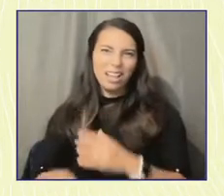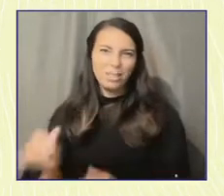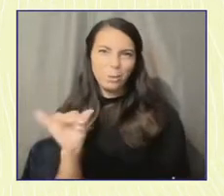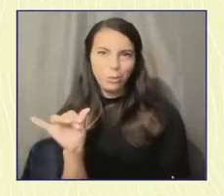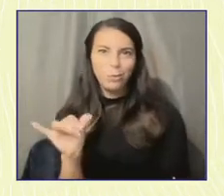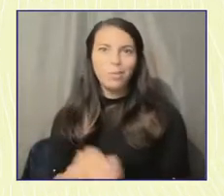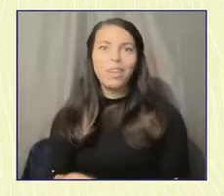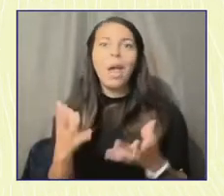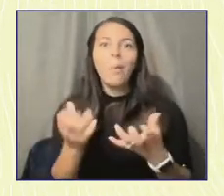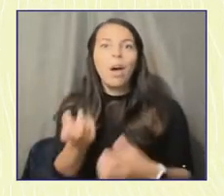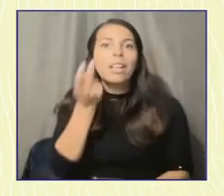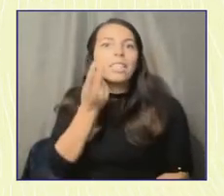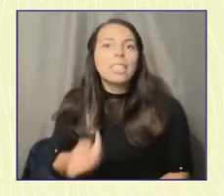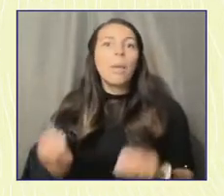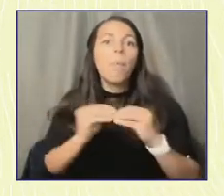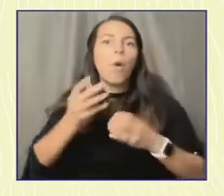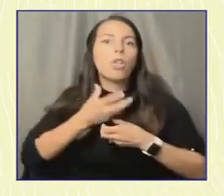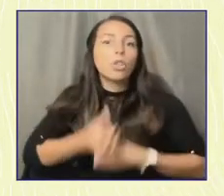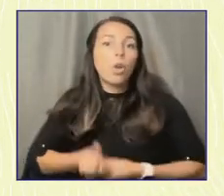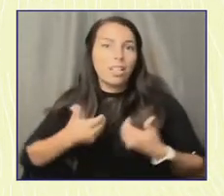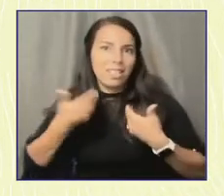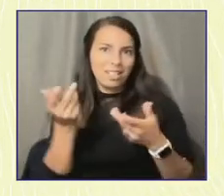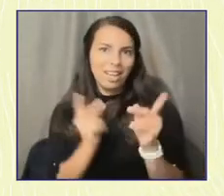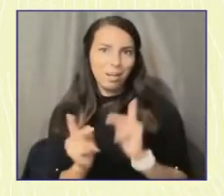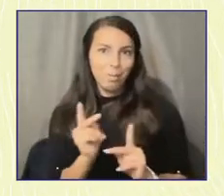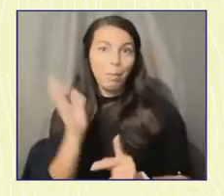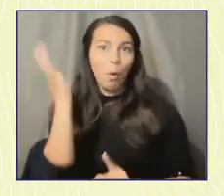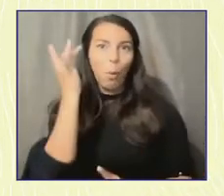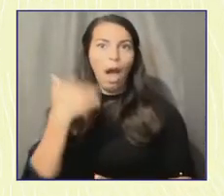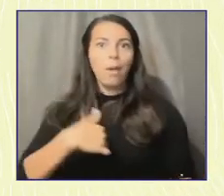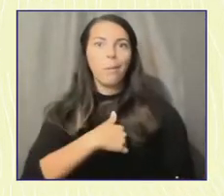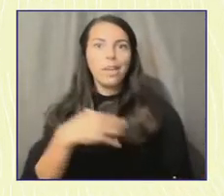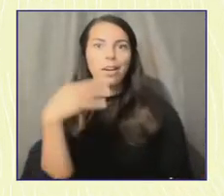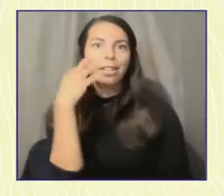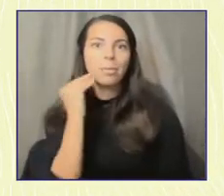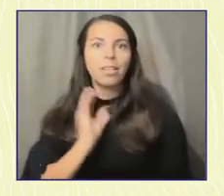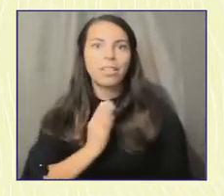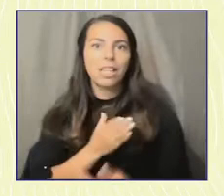and trust in us as young people, because we're the ones who live here. We're the ones who know our communities.